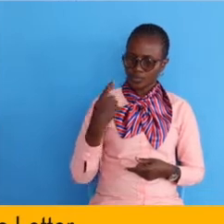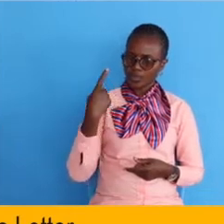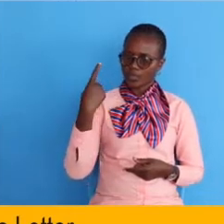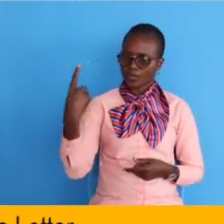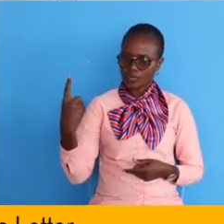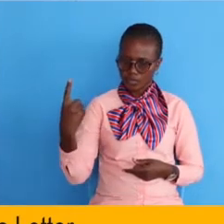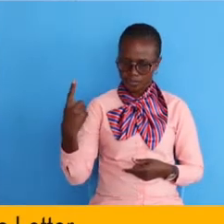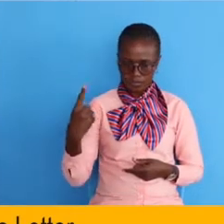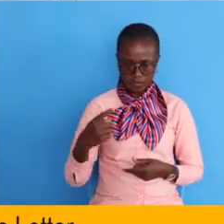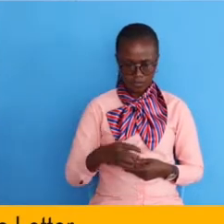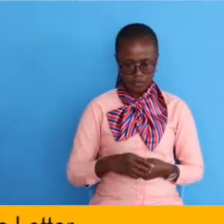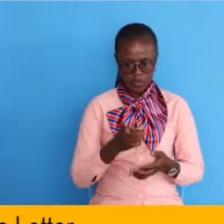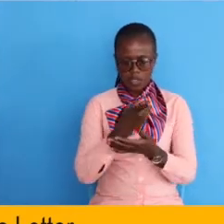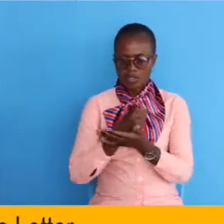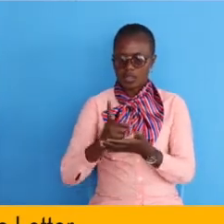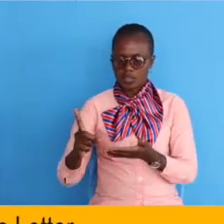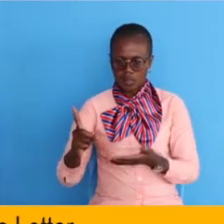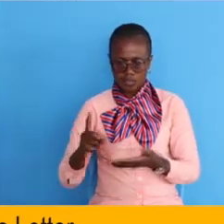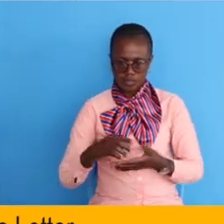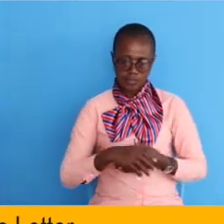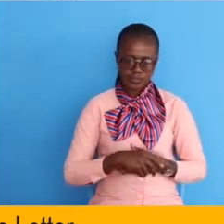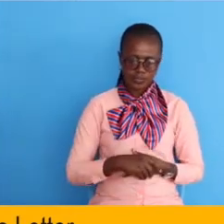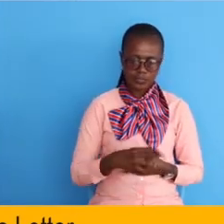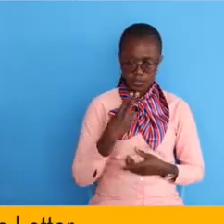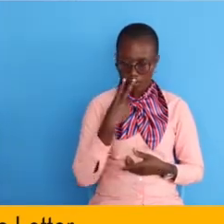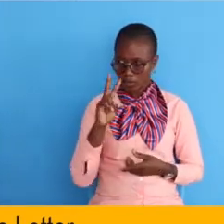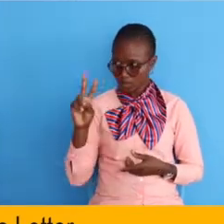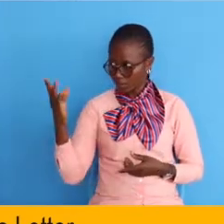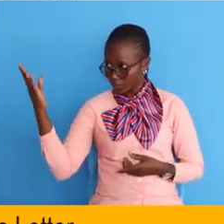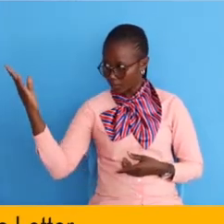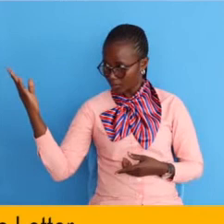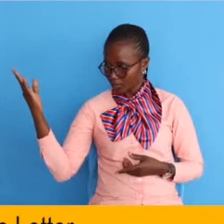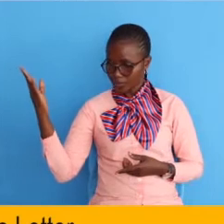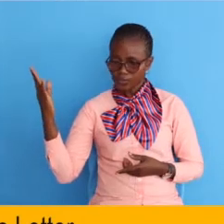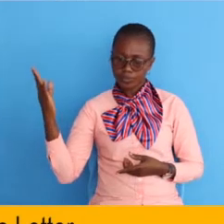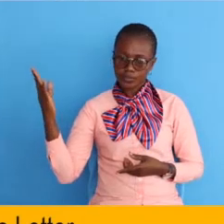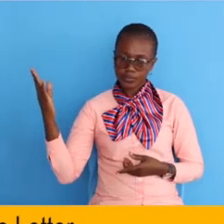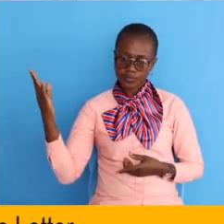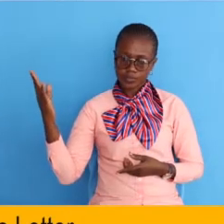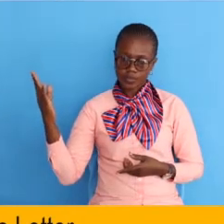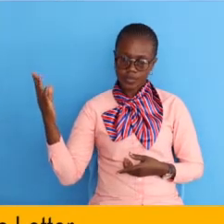in Darasa. Now look at the way this address has been written.